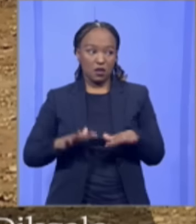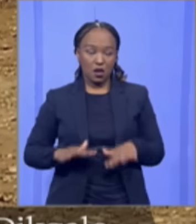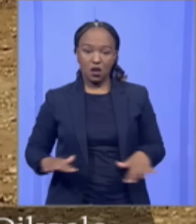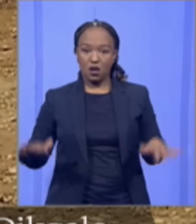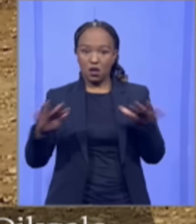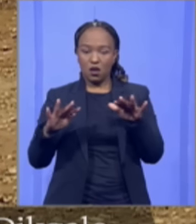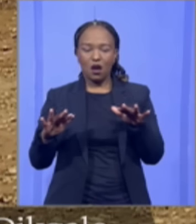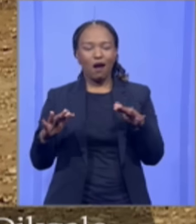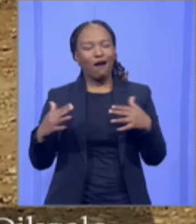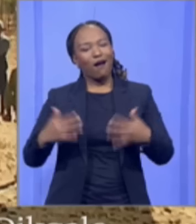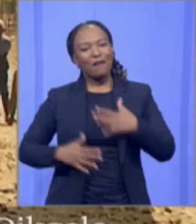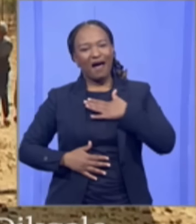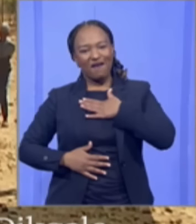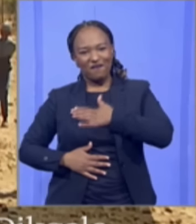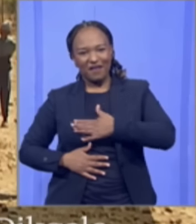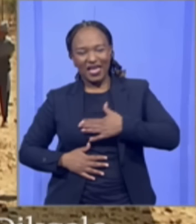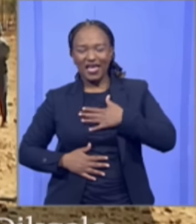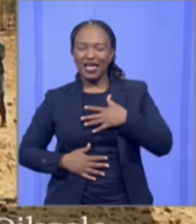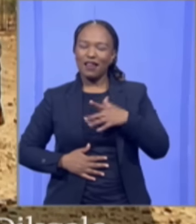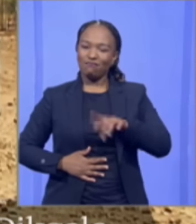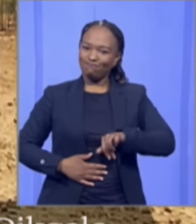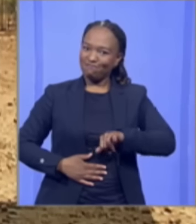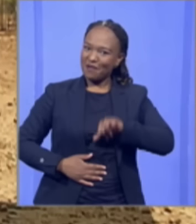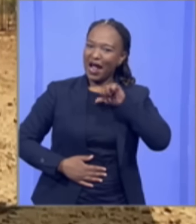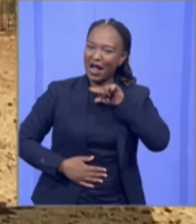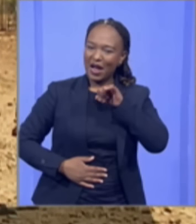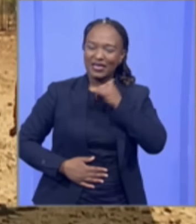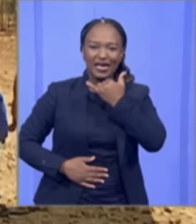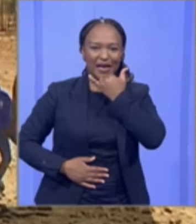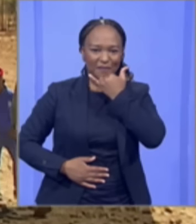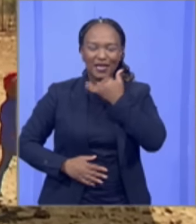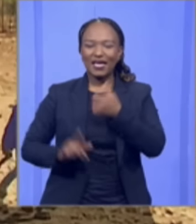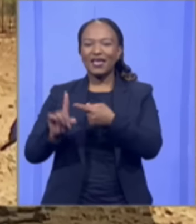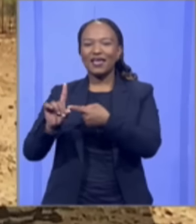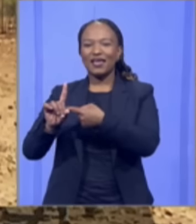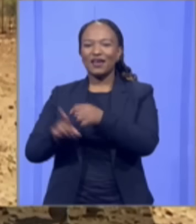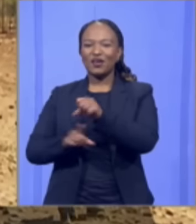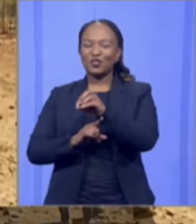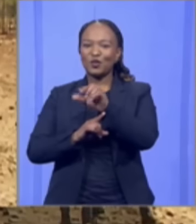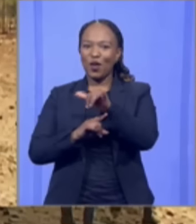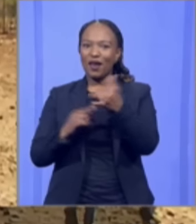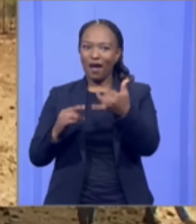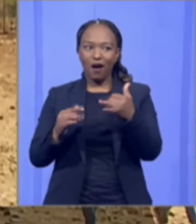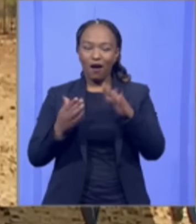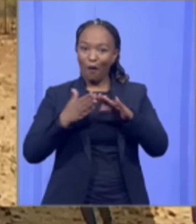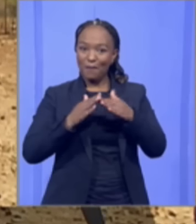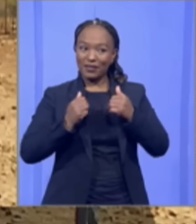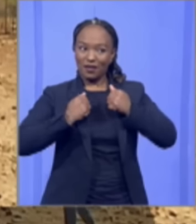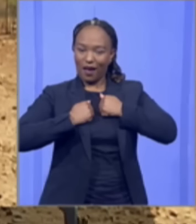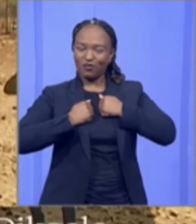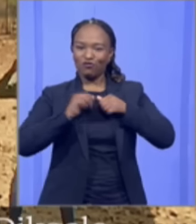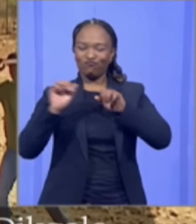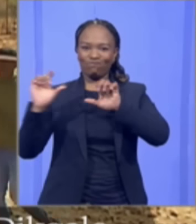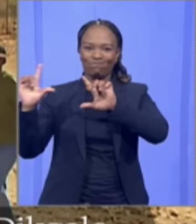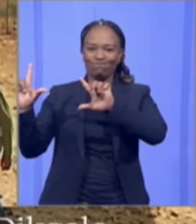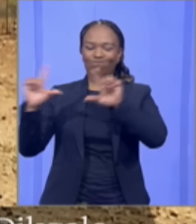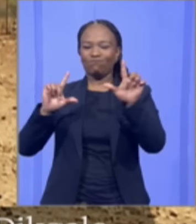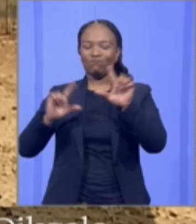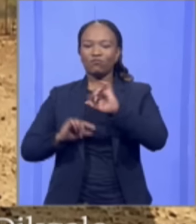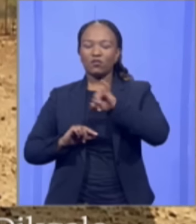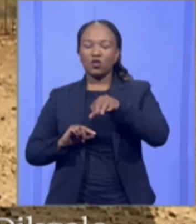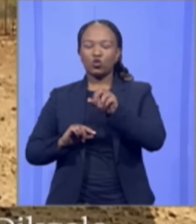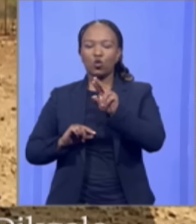ke kwa ke thabile ge Solly a re beile mmepeng re proud ka ena ga golo nna ke nna Joana Malatsi ke